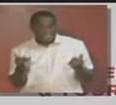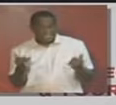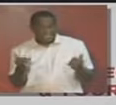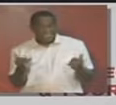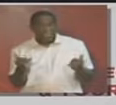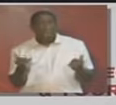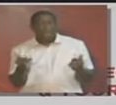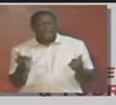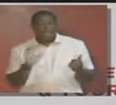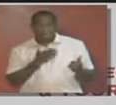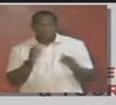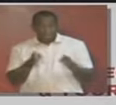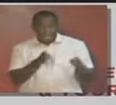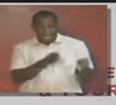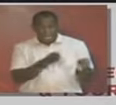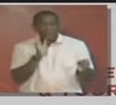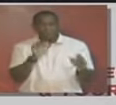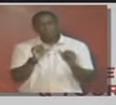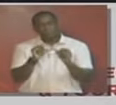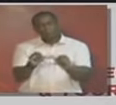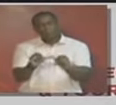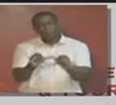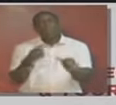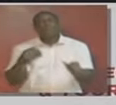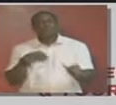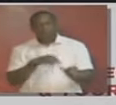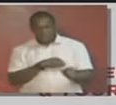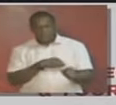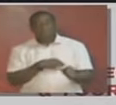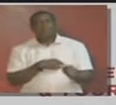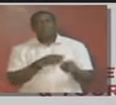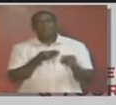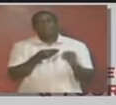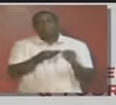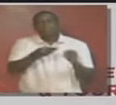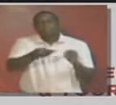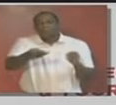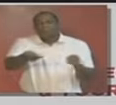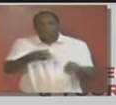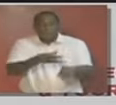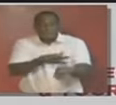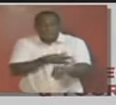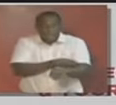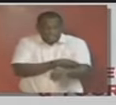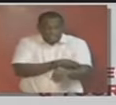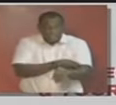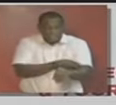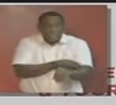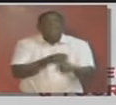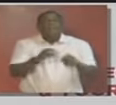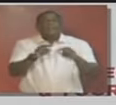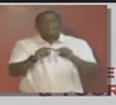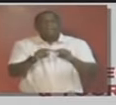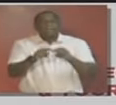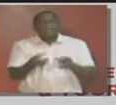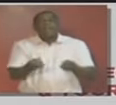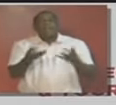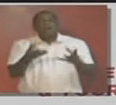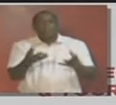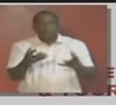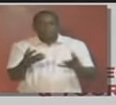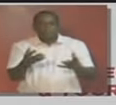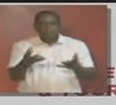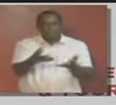remain in place, which is we vaccinate in such a manner that we utilize the available stock, the stock in hand, the guaranteed